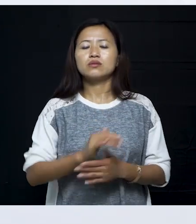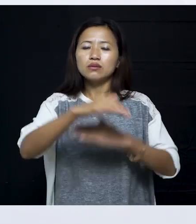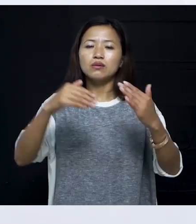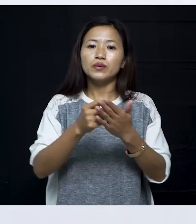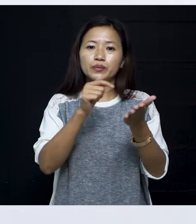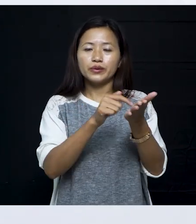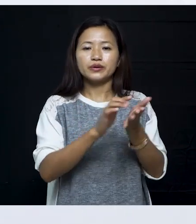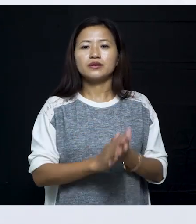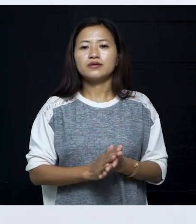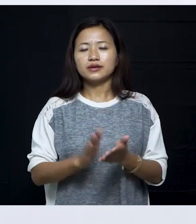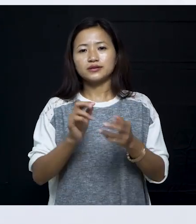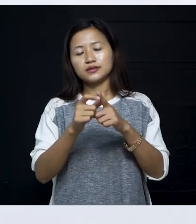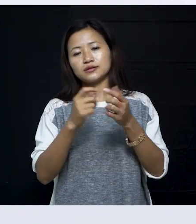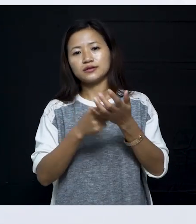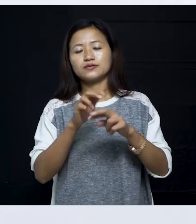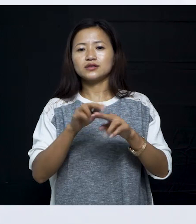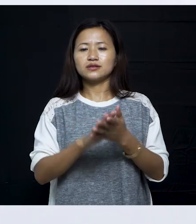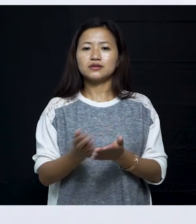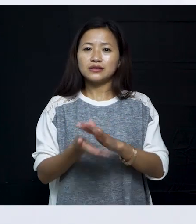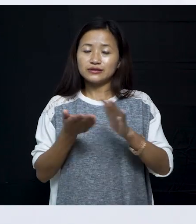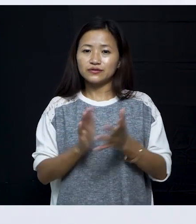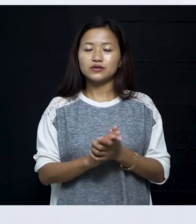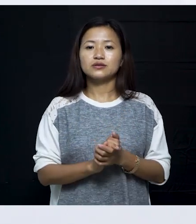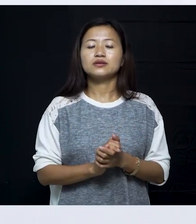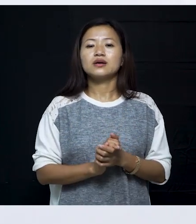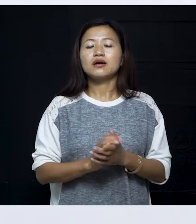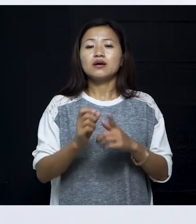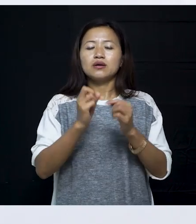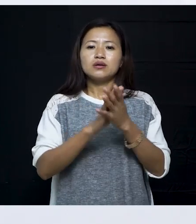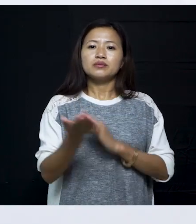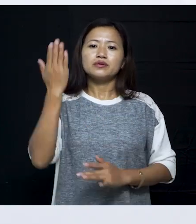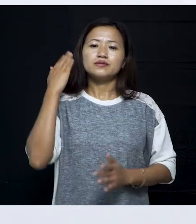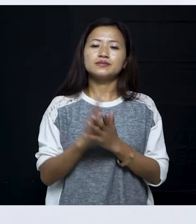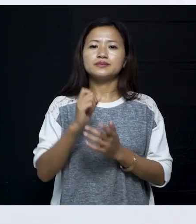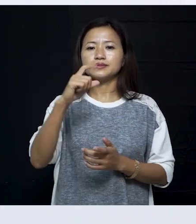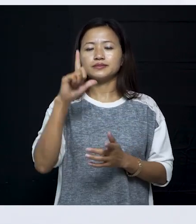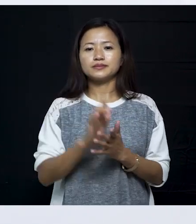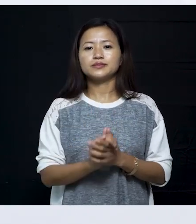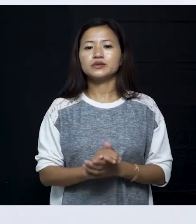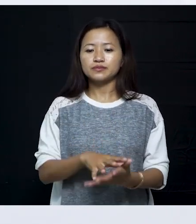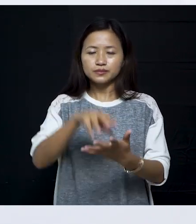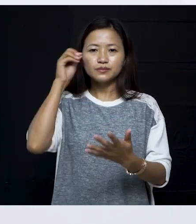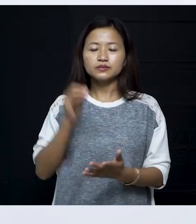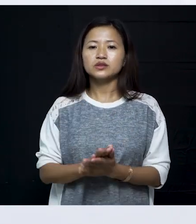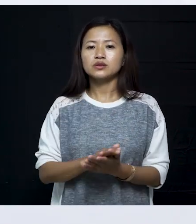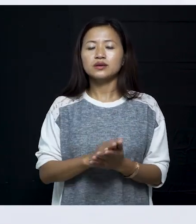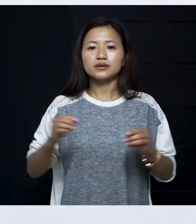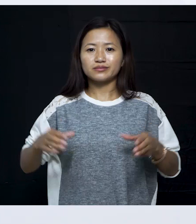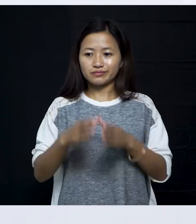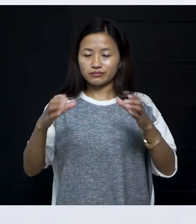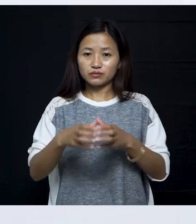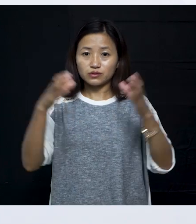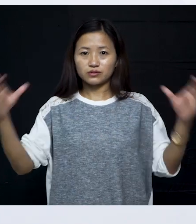point of drafting a poster is to attract the readers. And in fact, in our previous class, we have also learned in the Toasted English